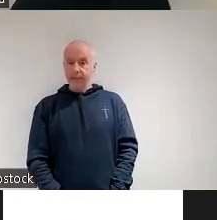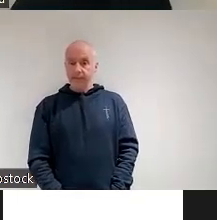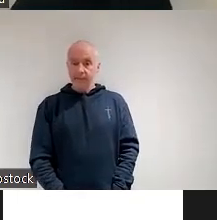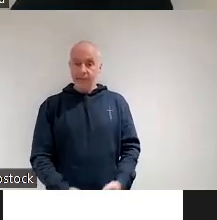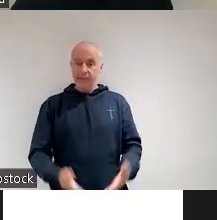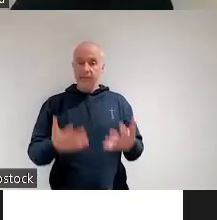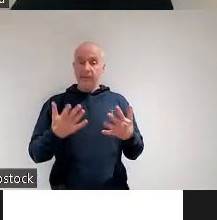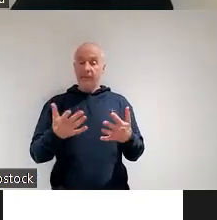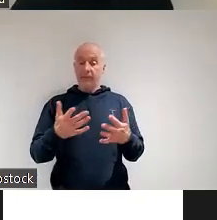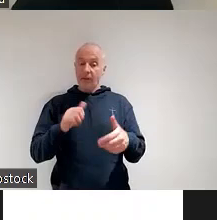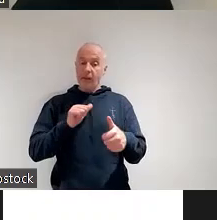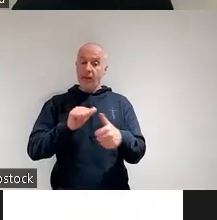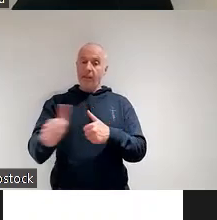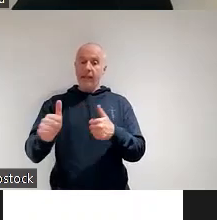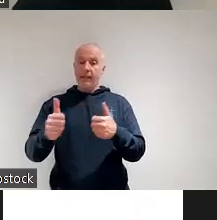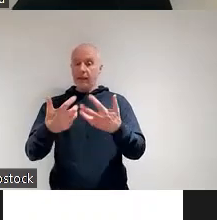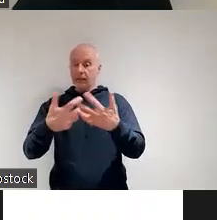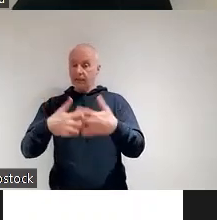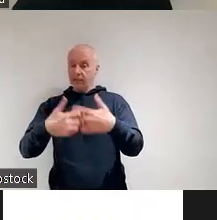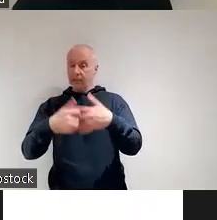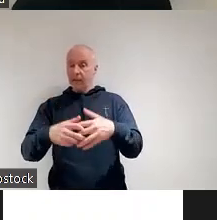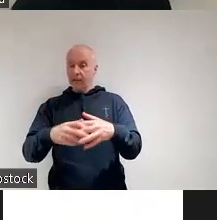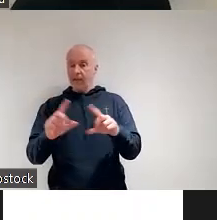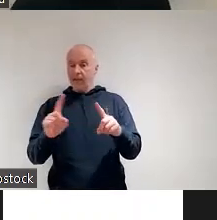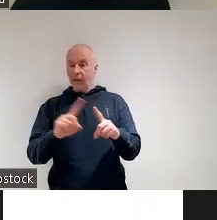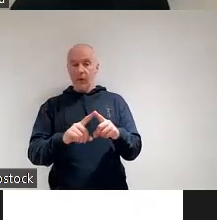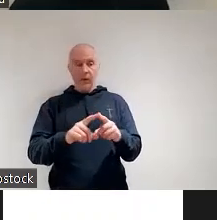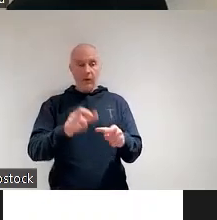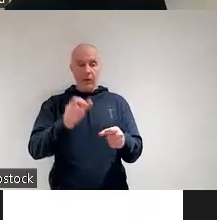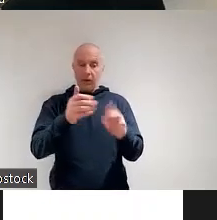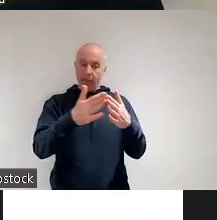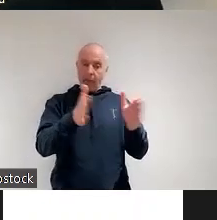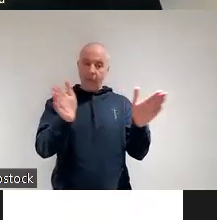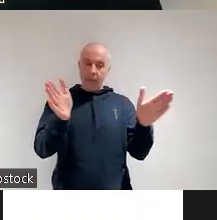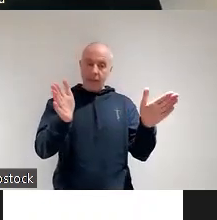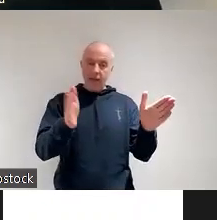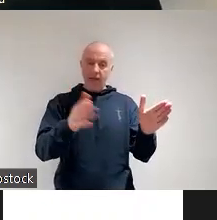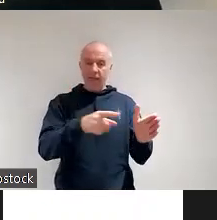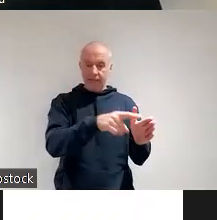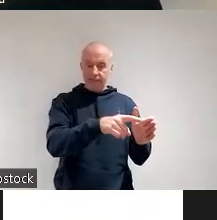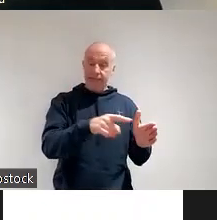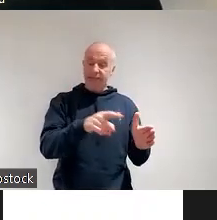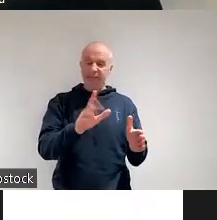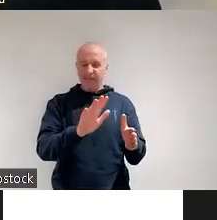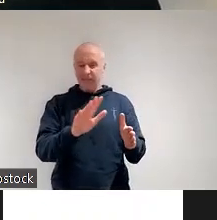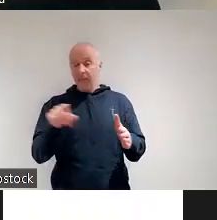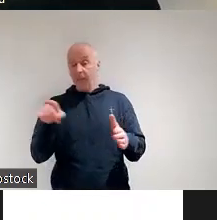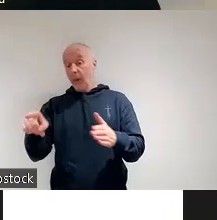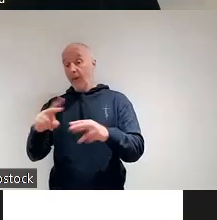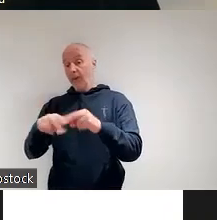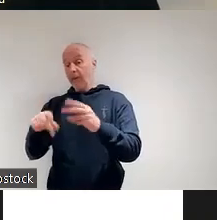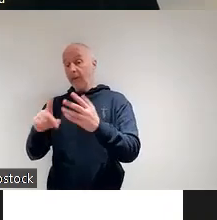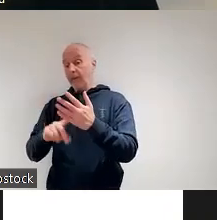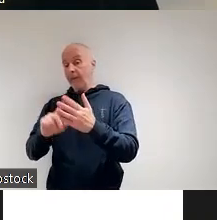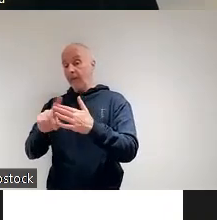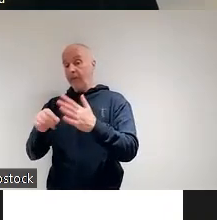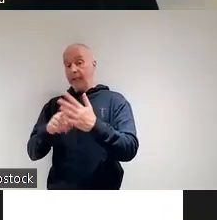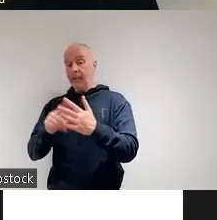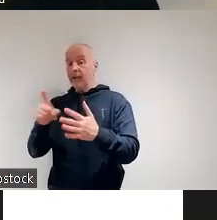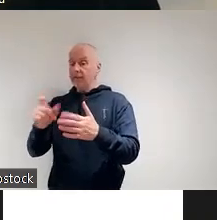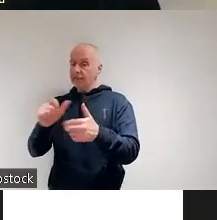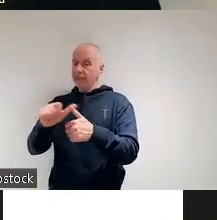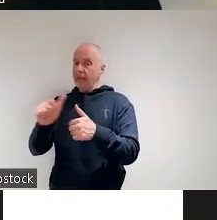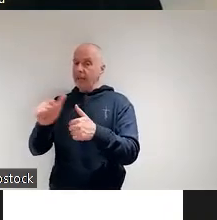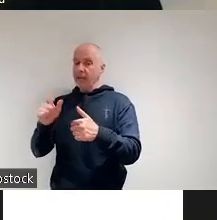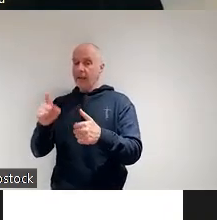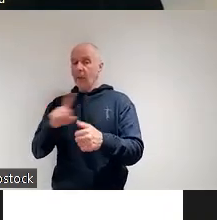application for the public chargers, but for fleet, this is one of the selling points.